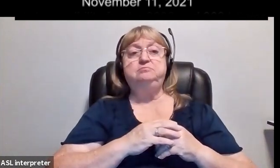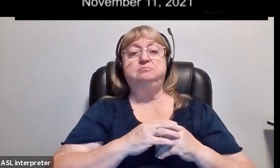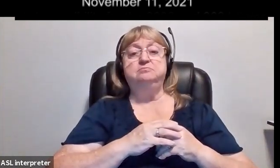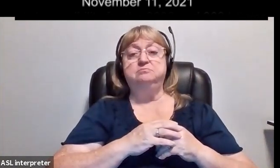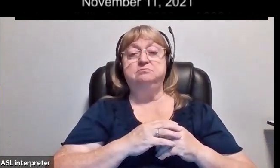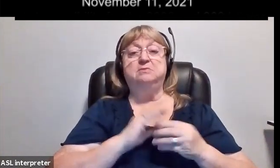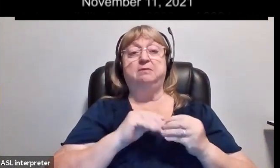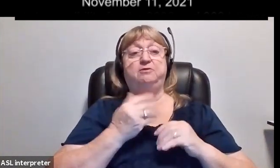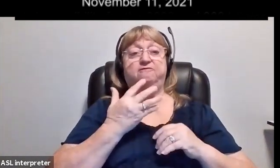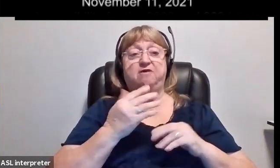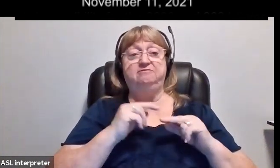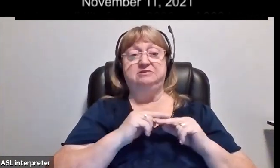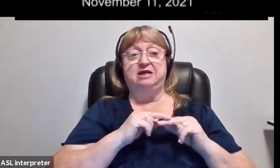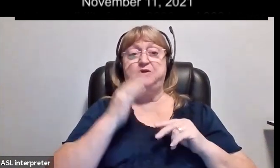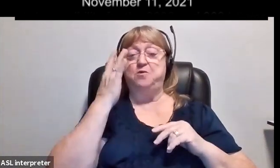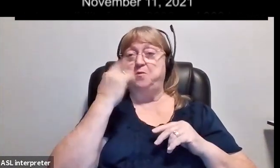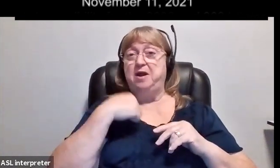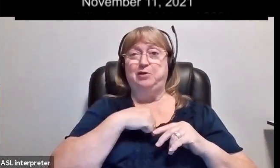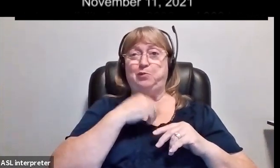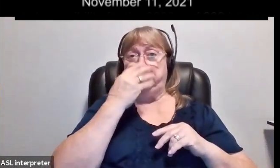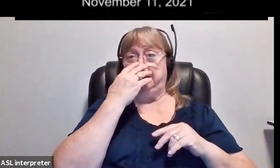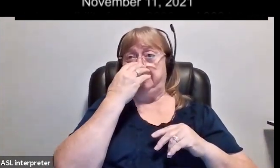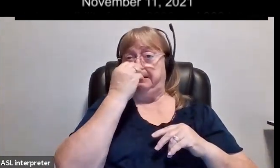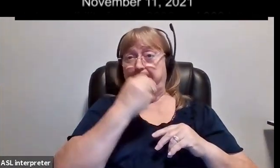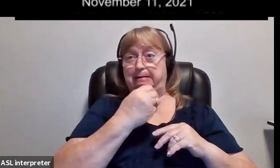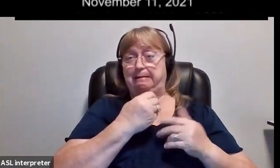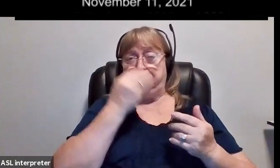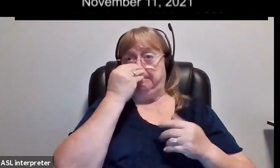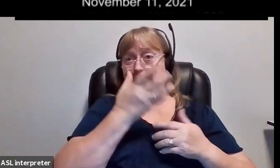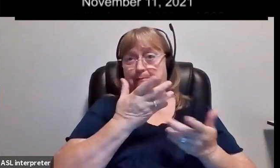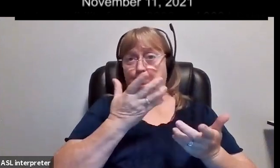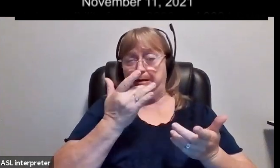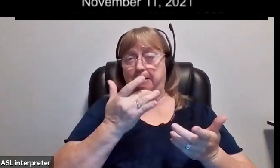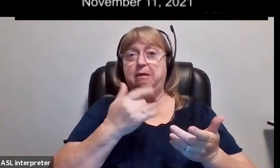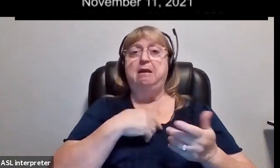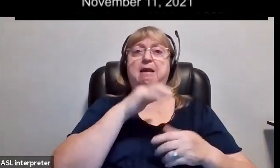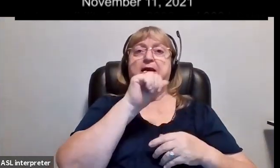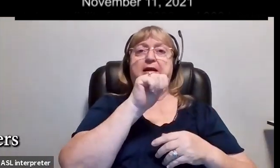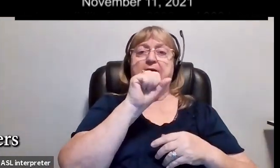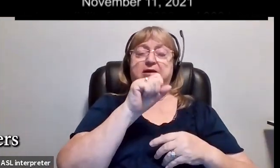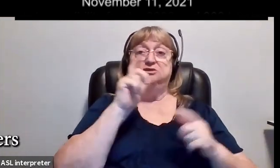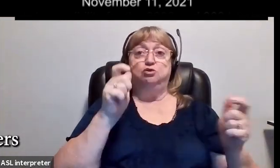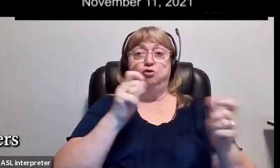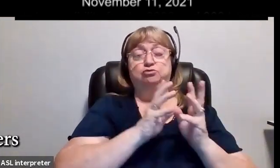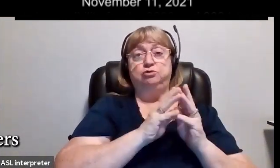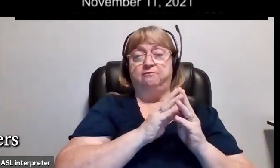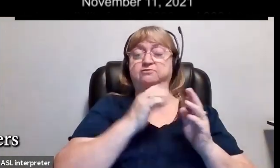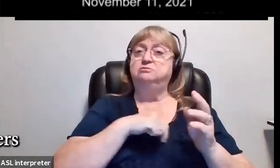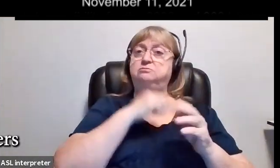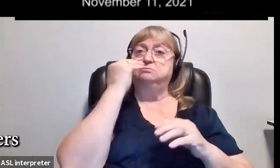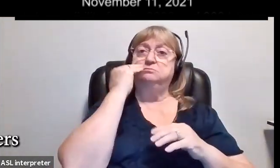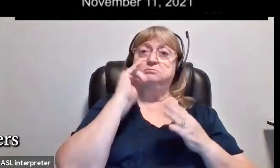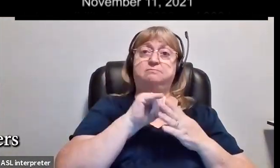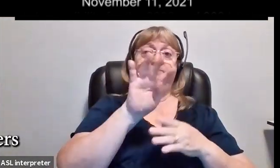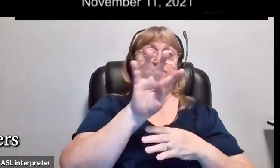slide, number 5, why do we care about this? So at a AAS meeting, at a large conference, we know that